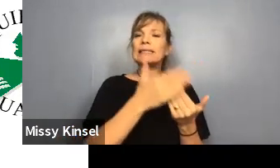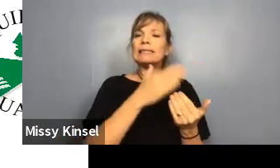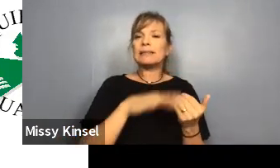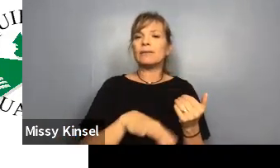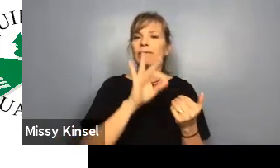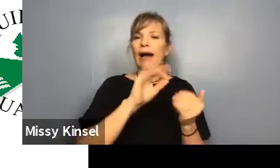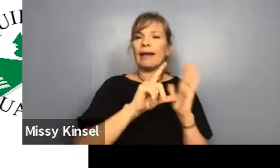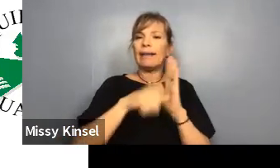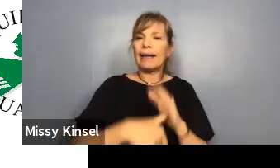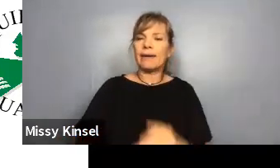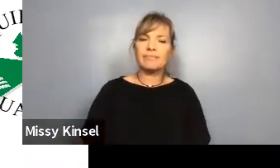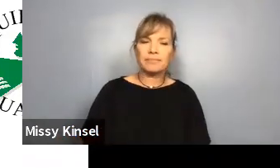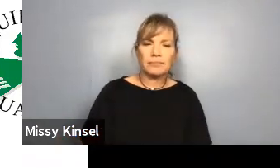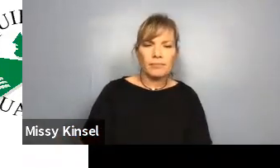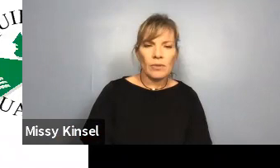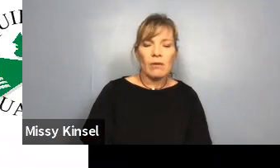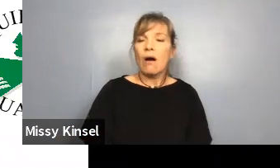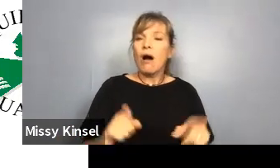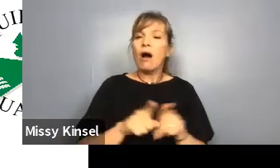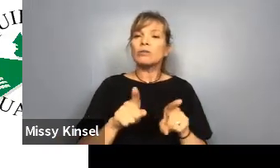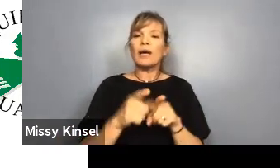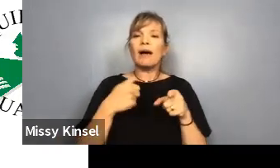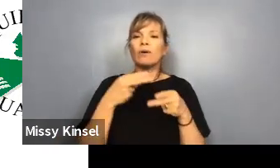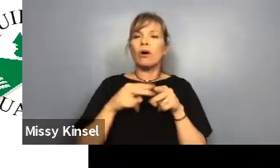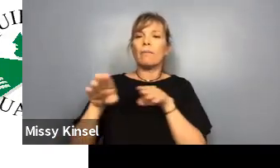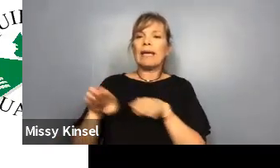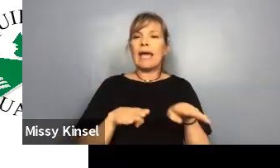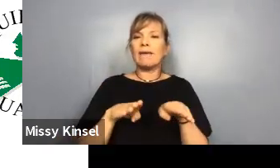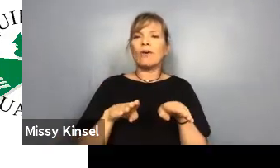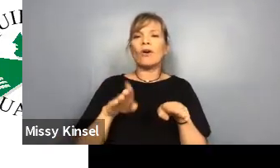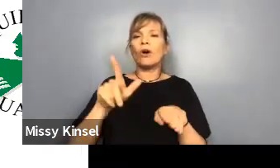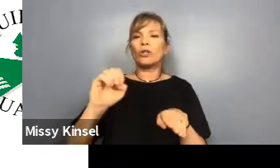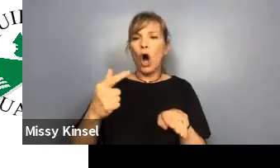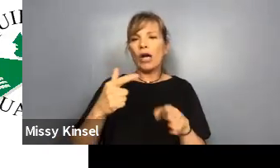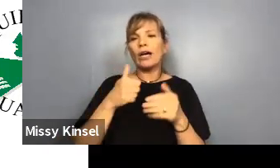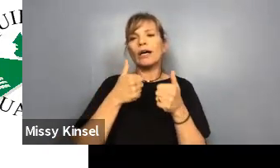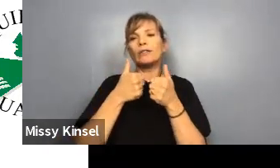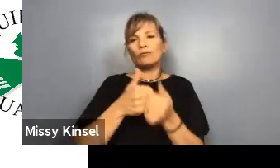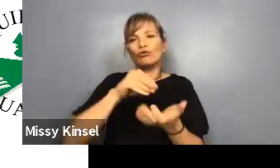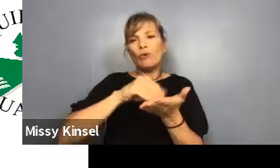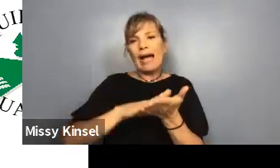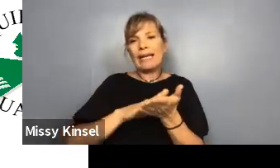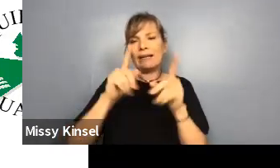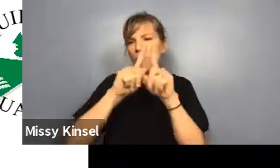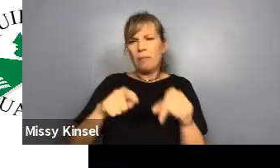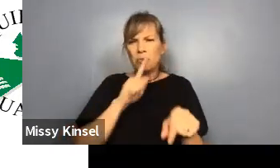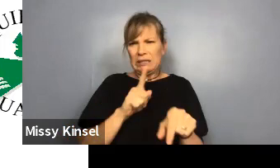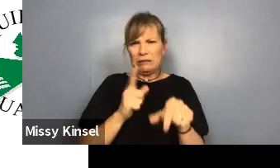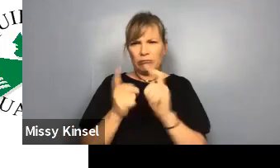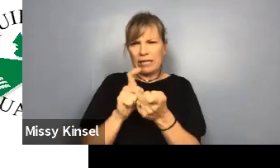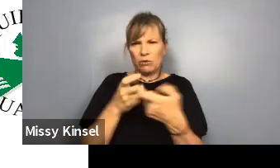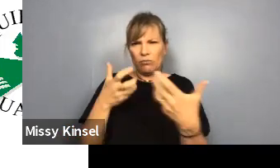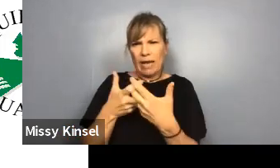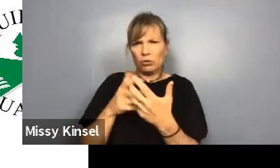And we also have a behavior log tracking form. And again, this is, I mean, you can change this so it's individualized to